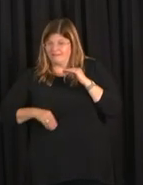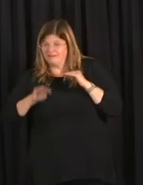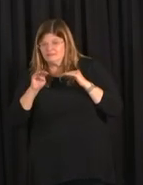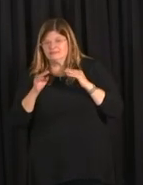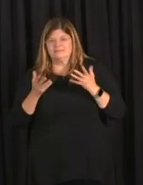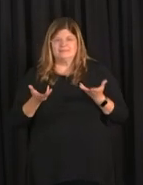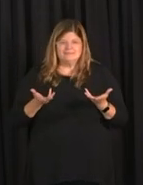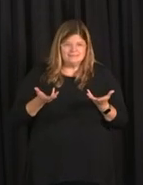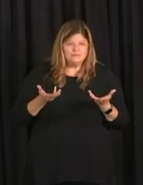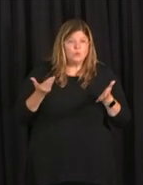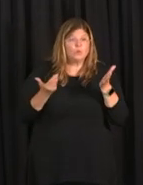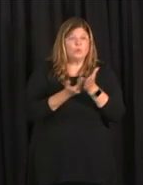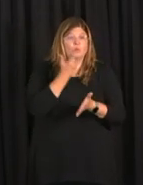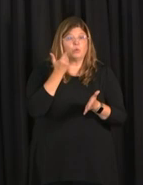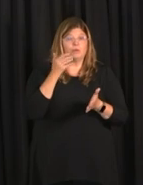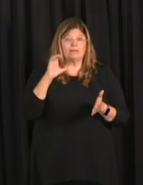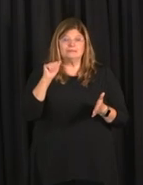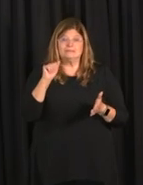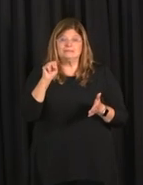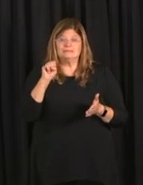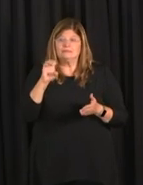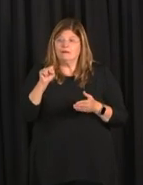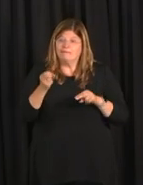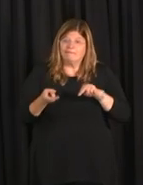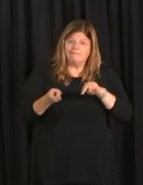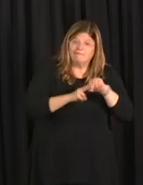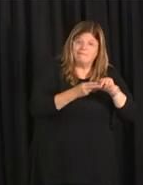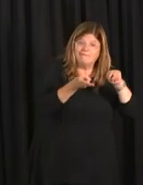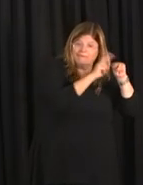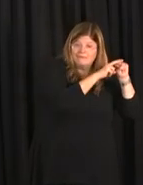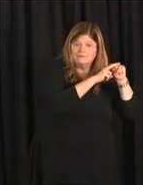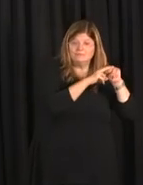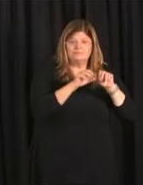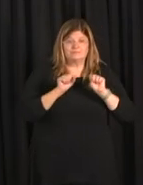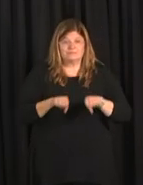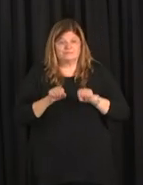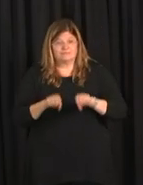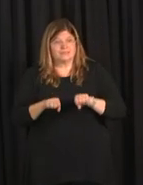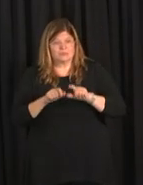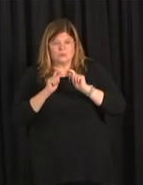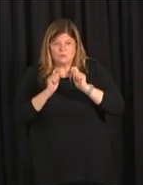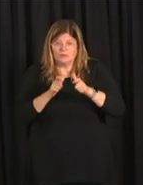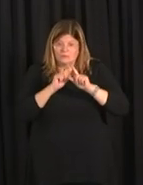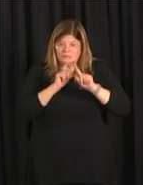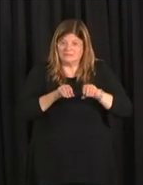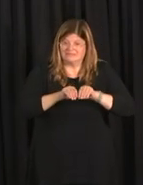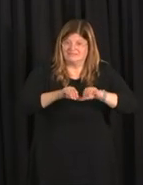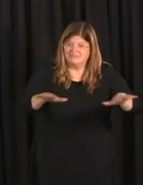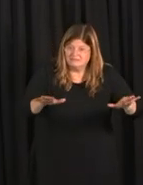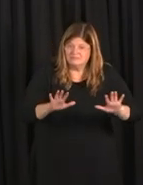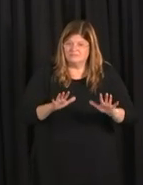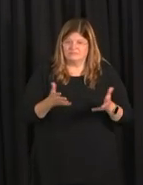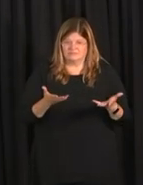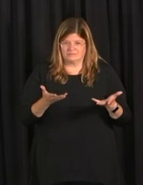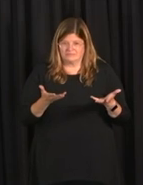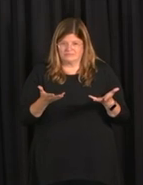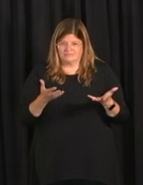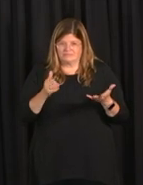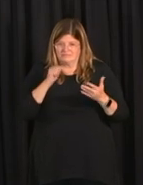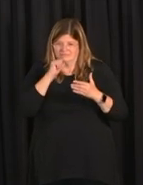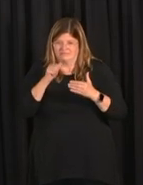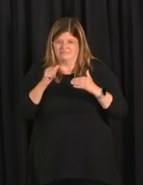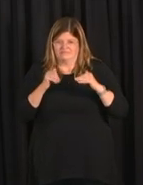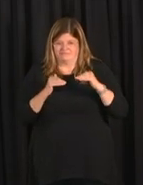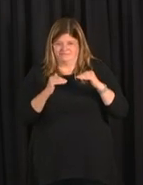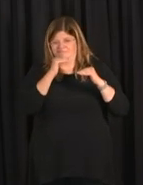new cases and to quickly respond to any outbreaks, it would not be responsible to move into different phases. And so we wanted